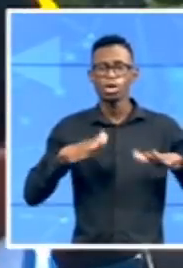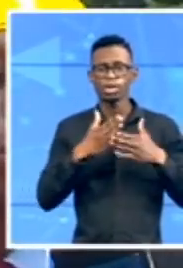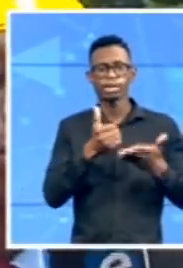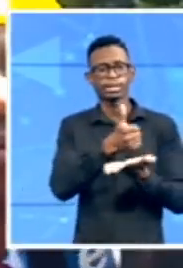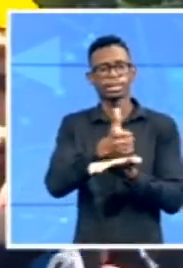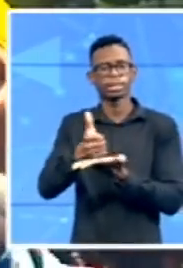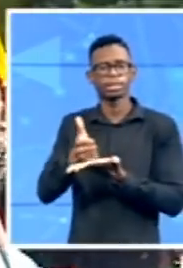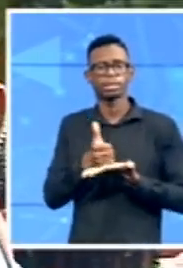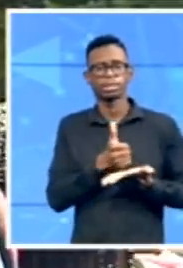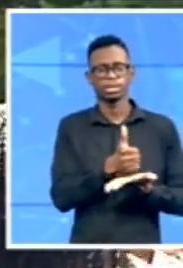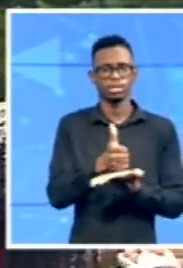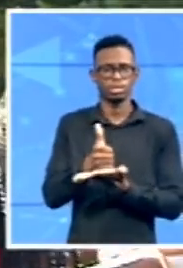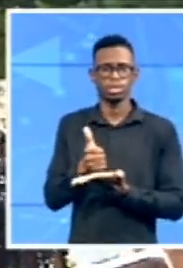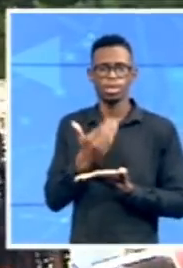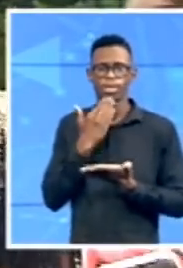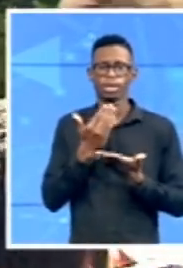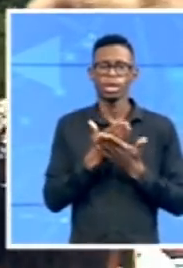Can you all sit down?